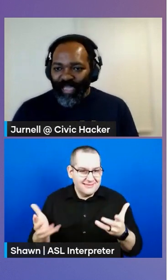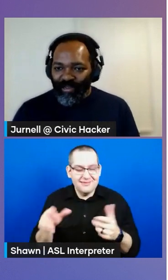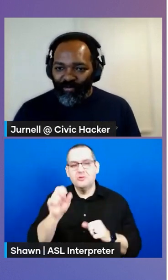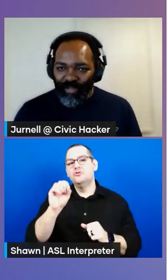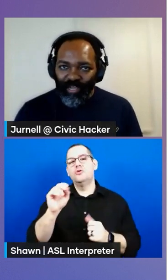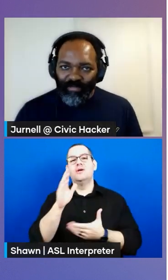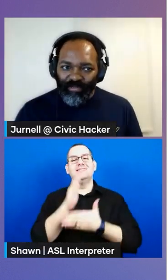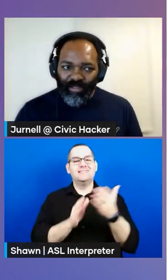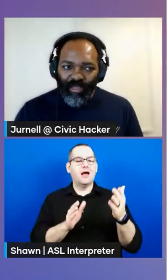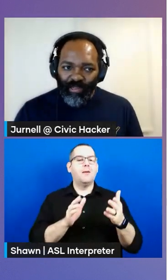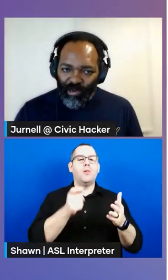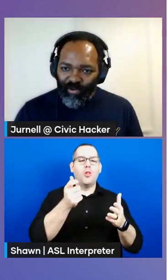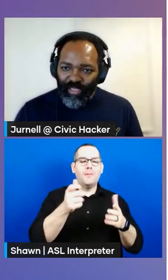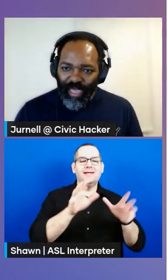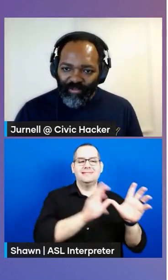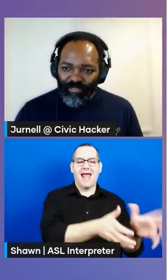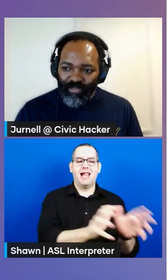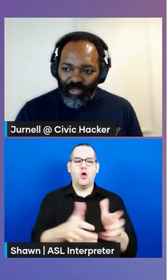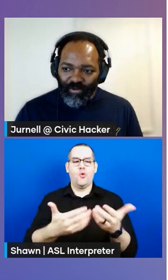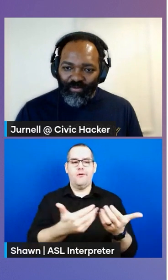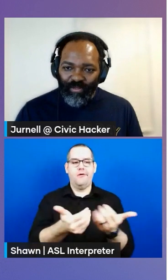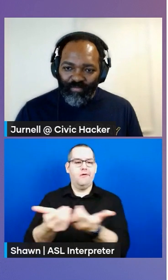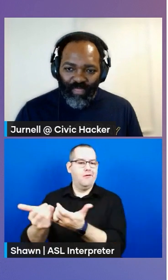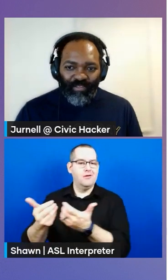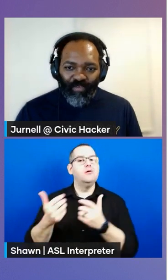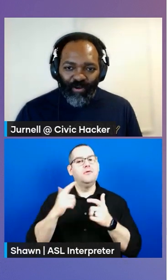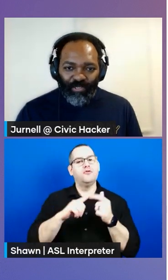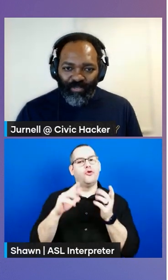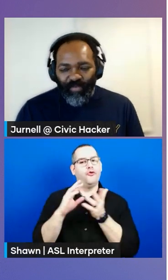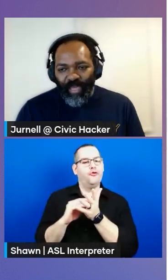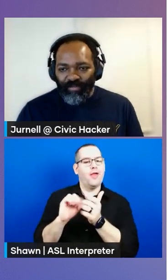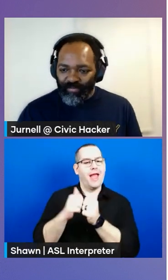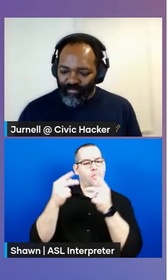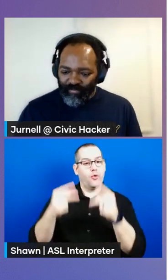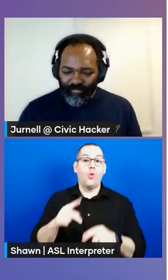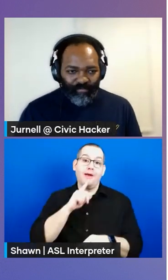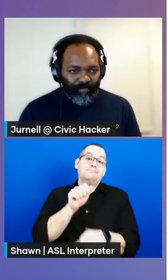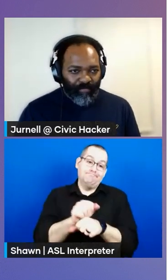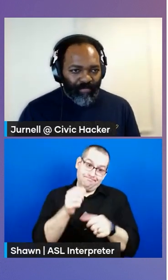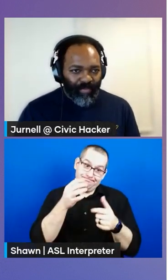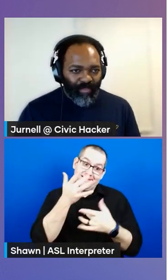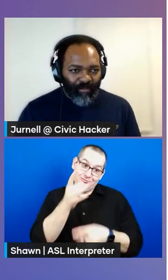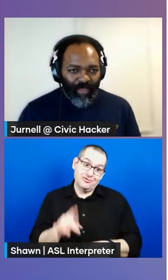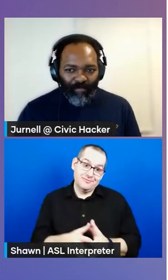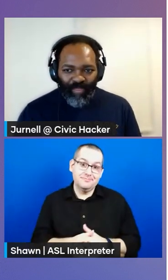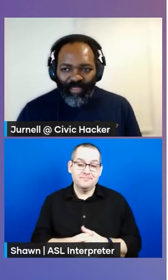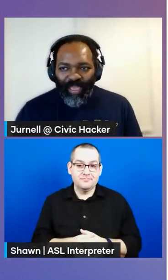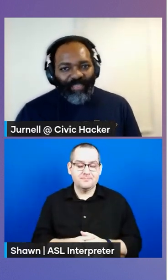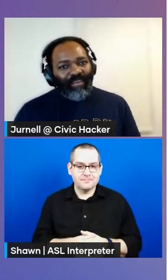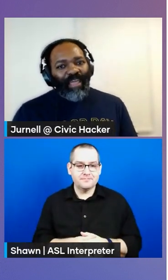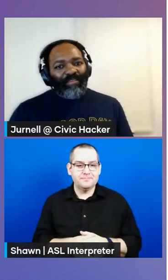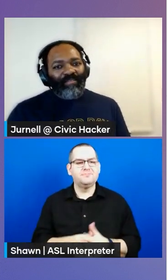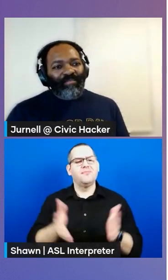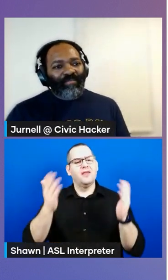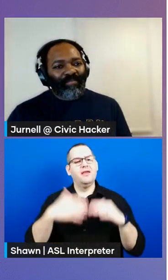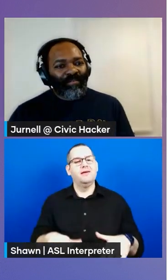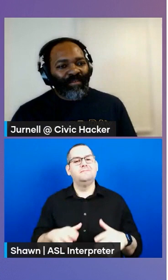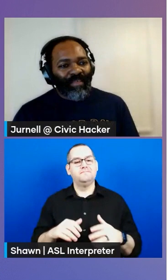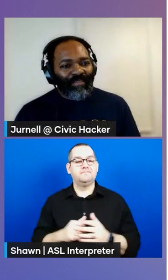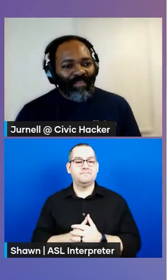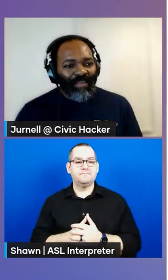somewhat siloed when it comes to learning how to code. That is a very interesting fact. Okay. And then